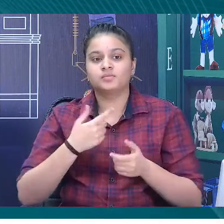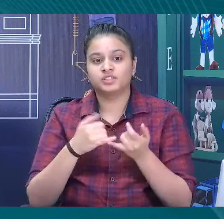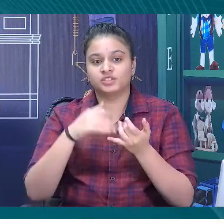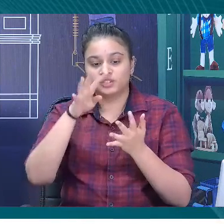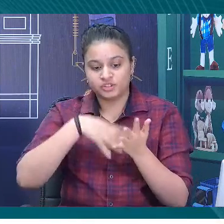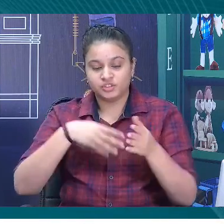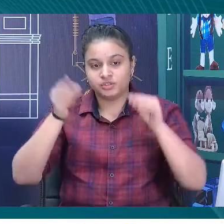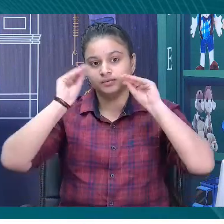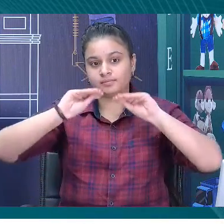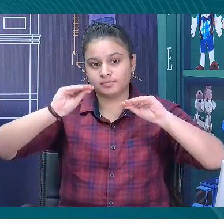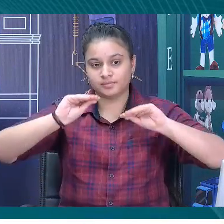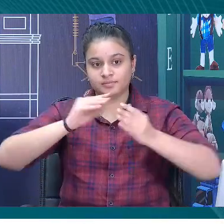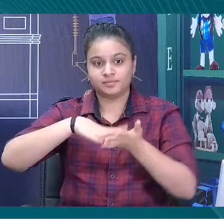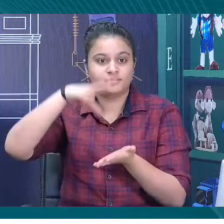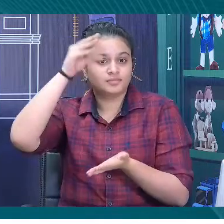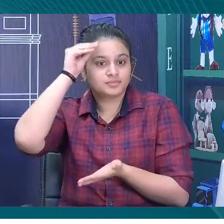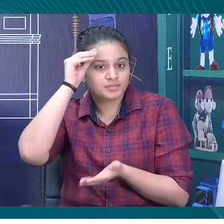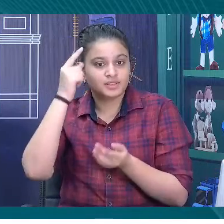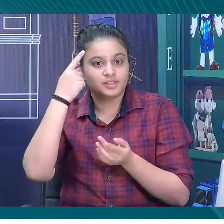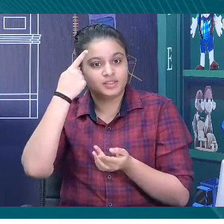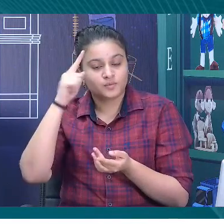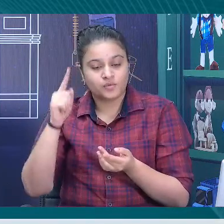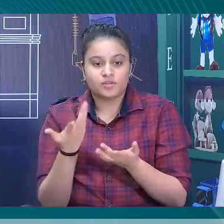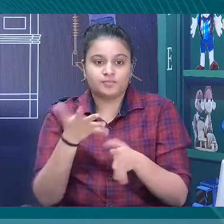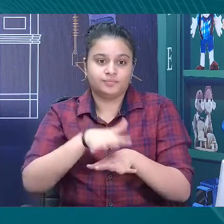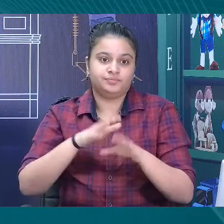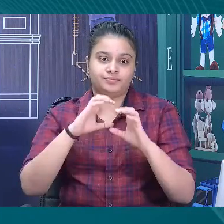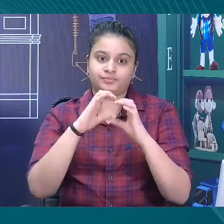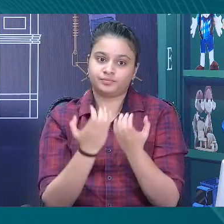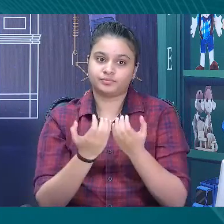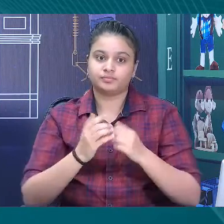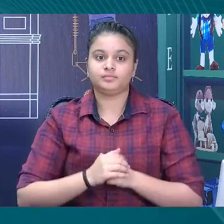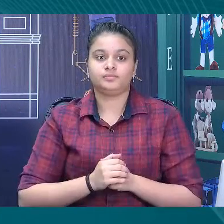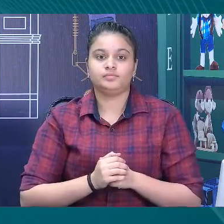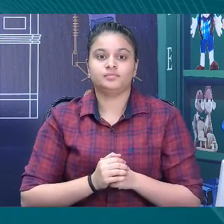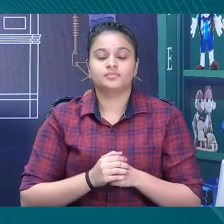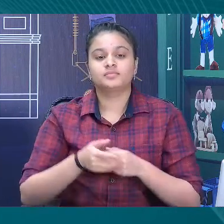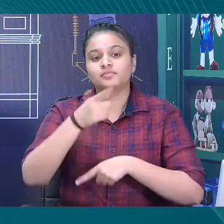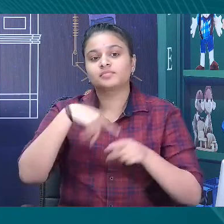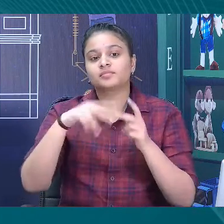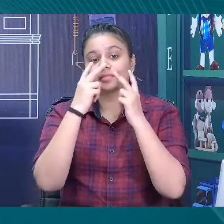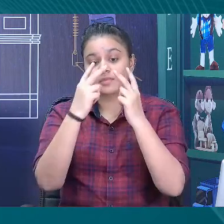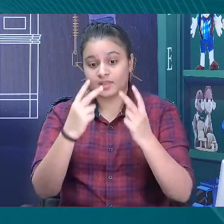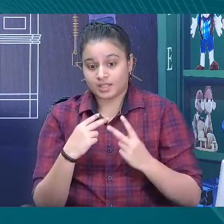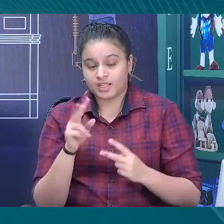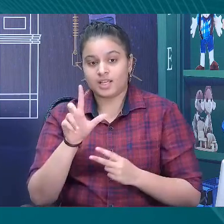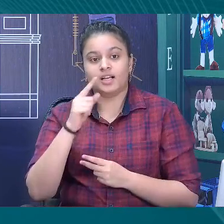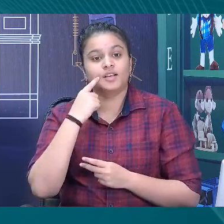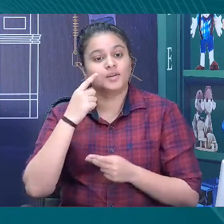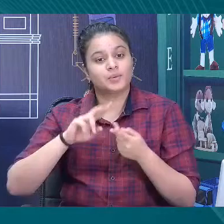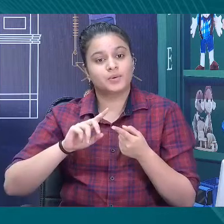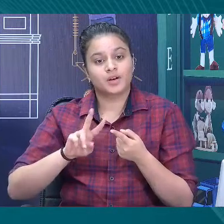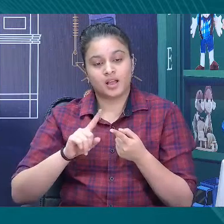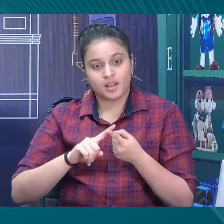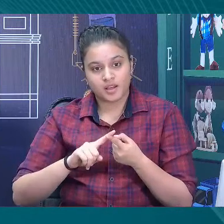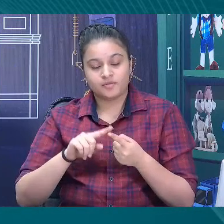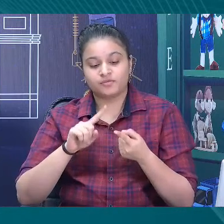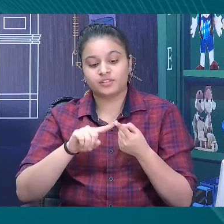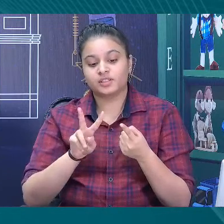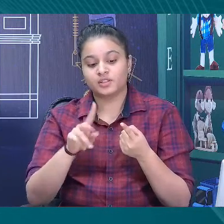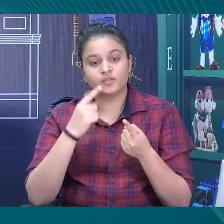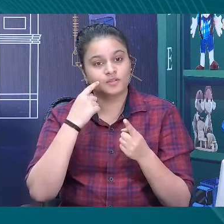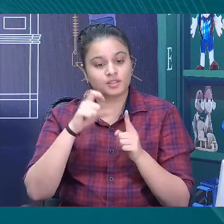Learning Interventions for Inclusive Classrooms. You are watching us live on our eVidya channel